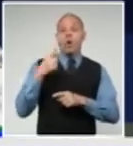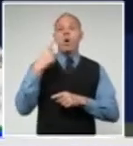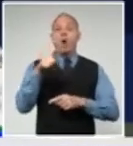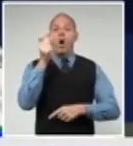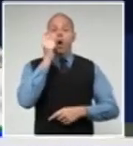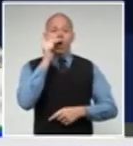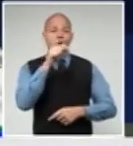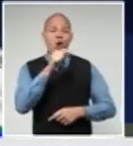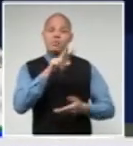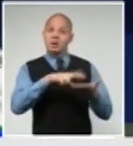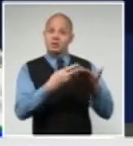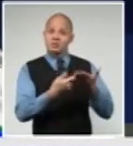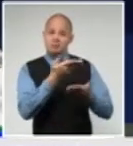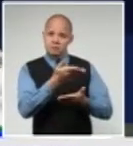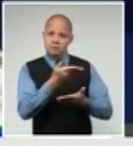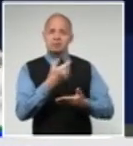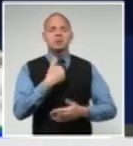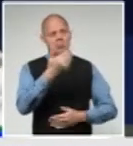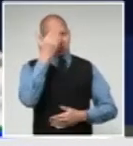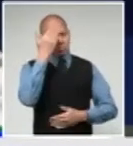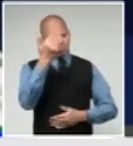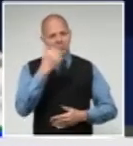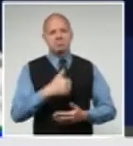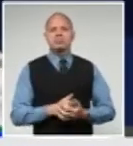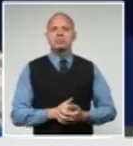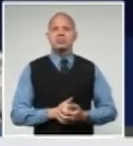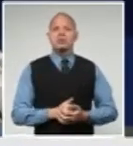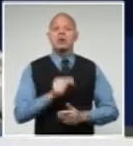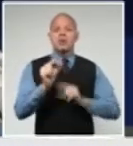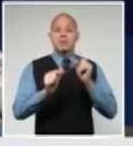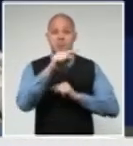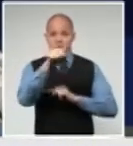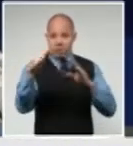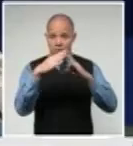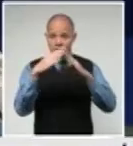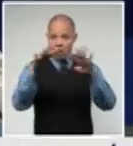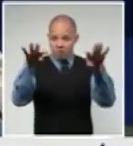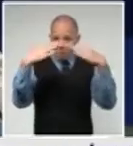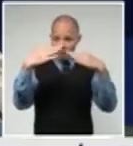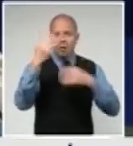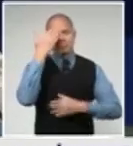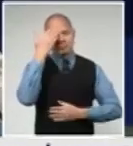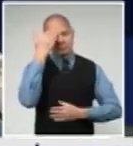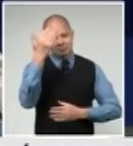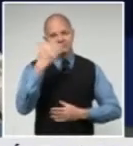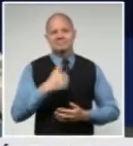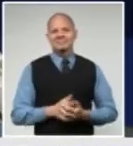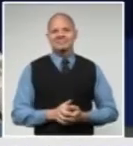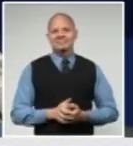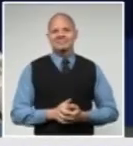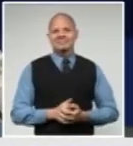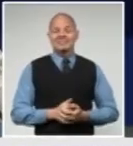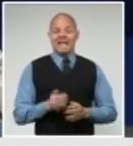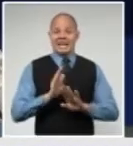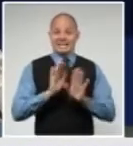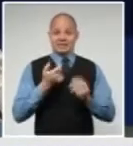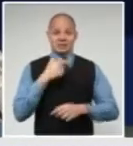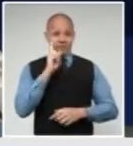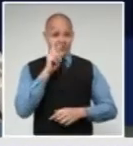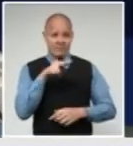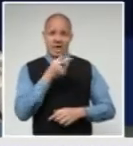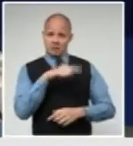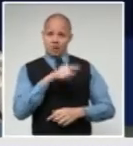language interpreter, and the audience tuned in to this briefing. I would like to start today's press conference